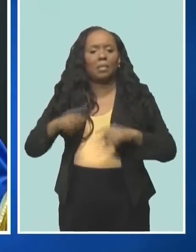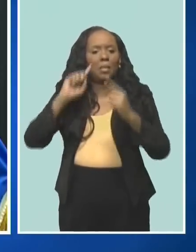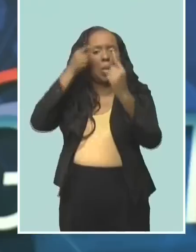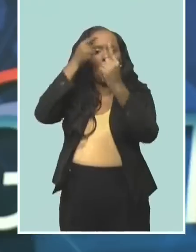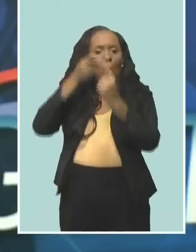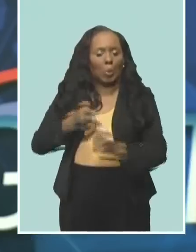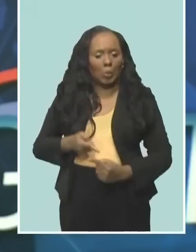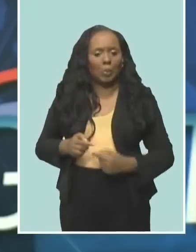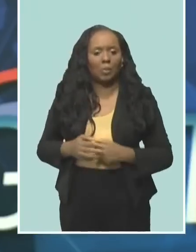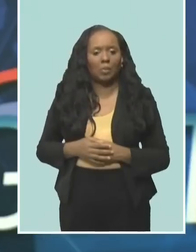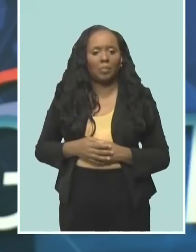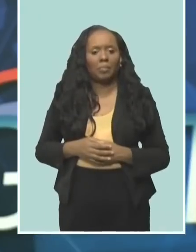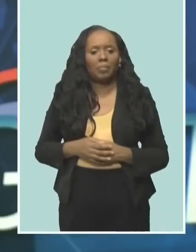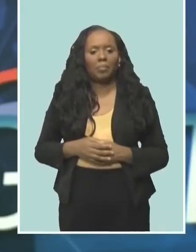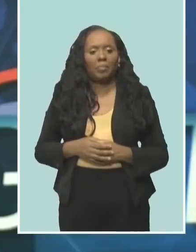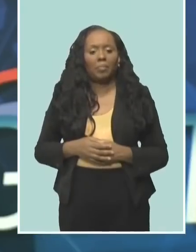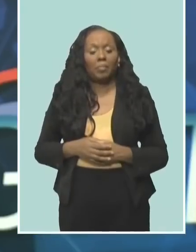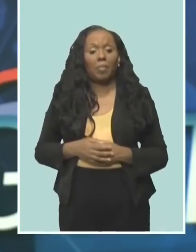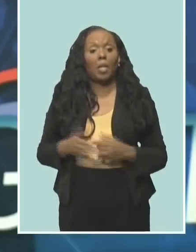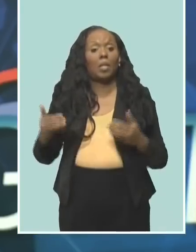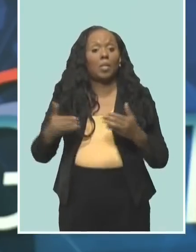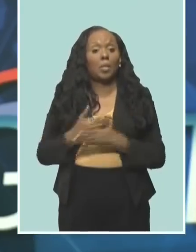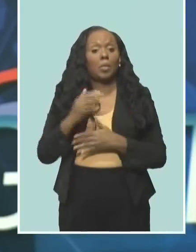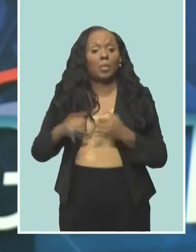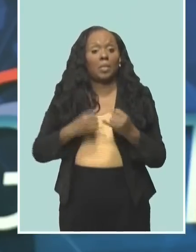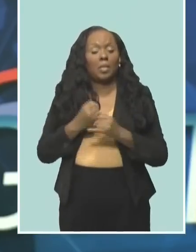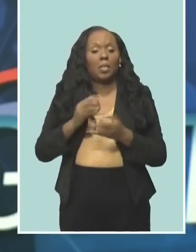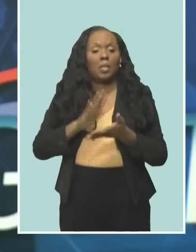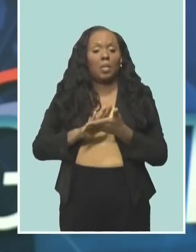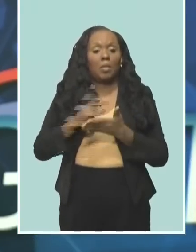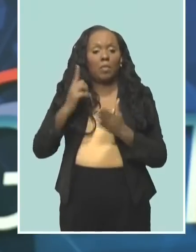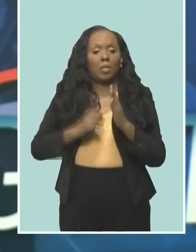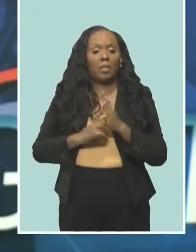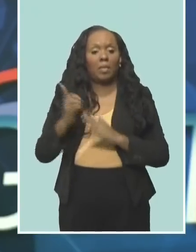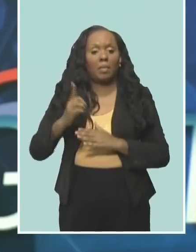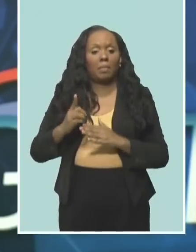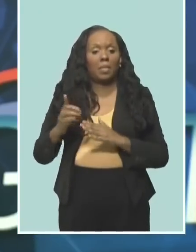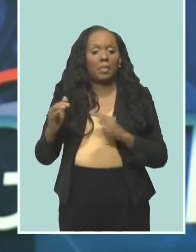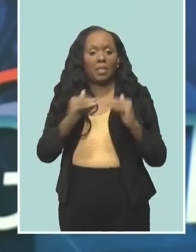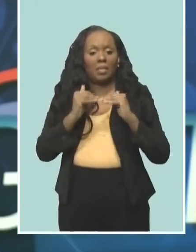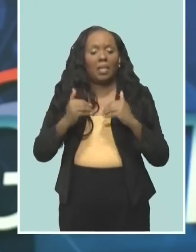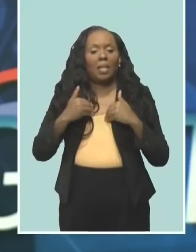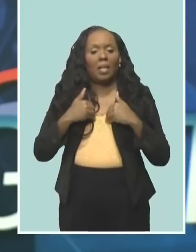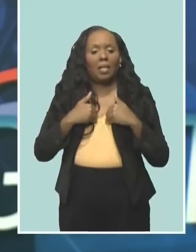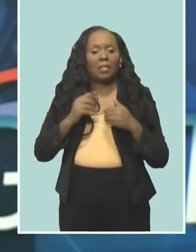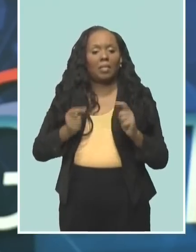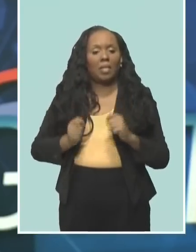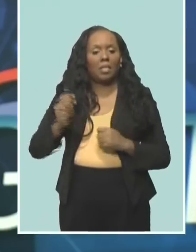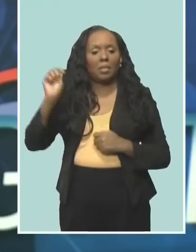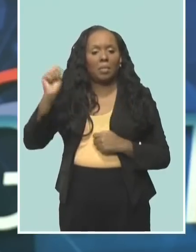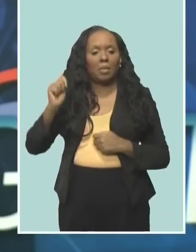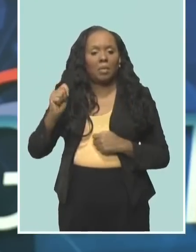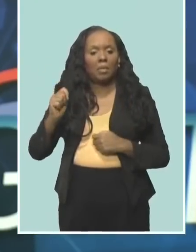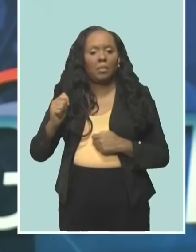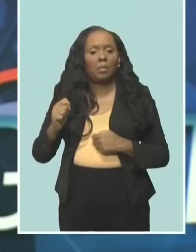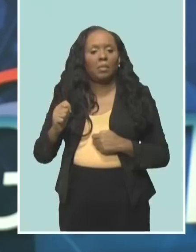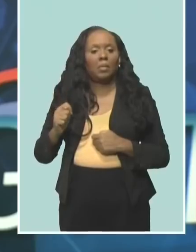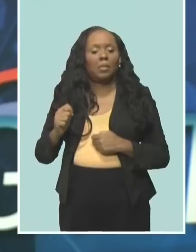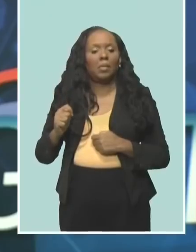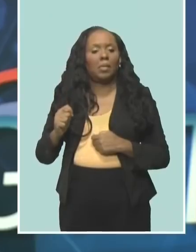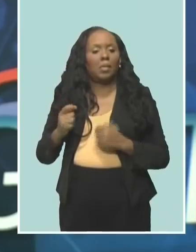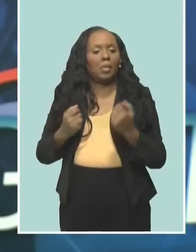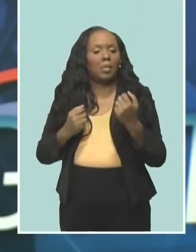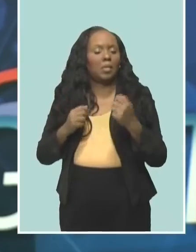goals. The new International School for Development Justice has the support of Trinidad and Tobago's Minister of Education,